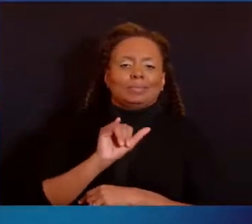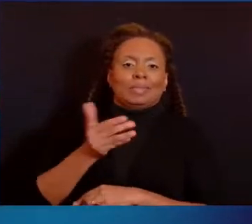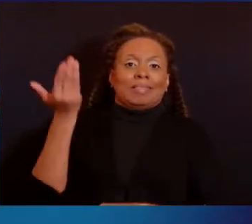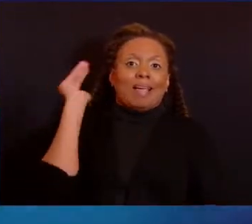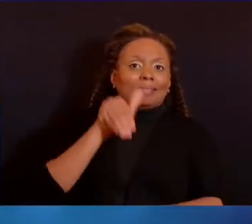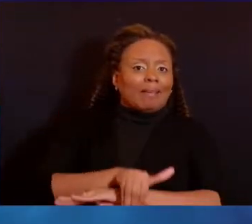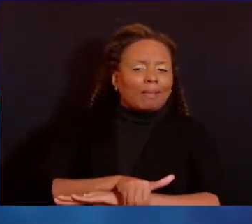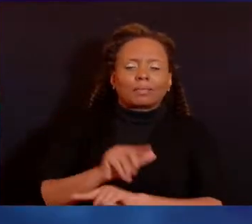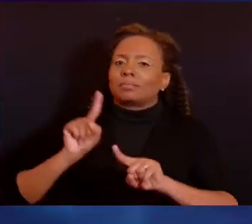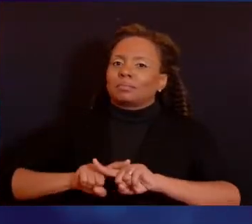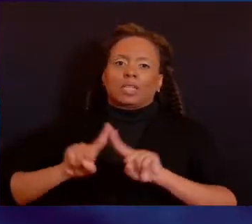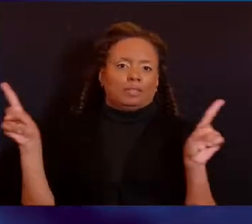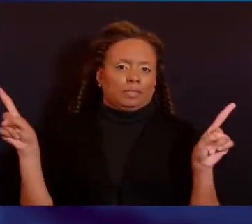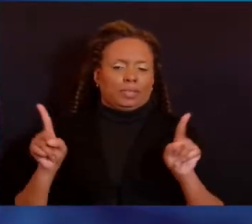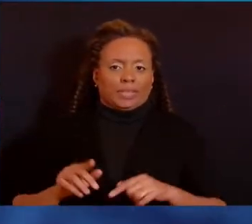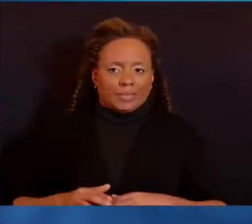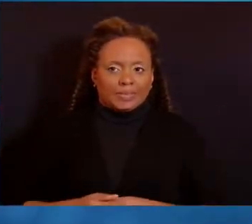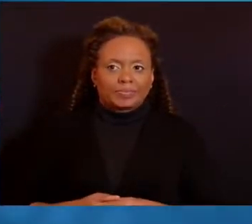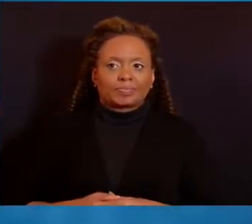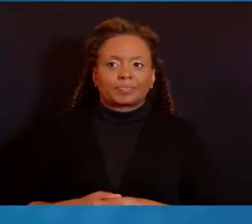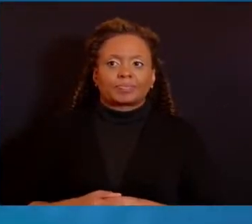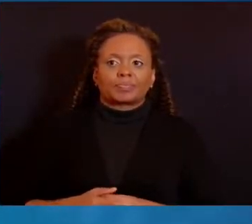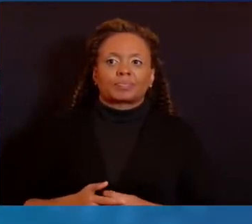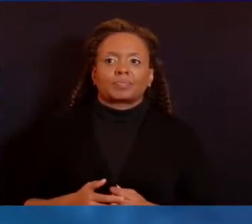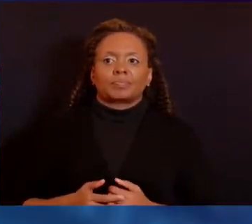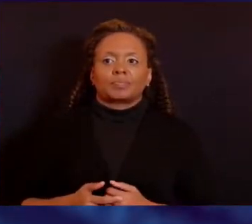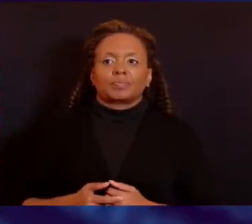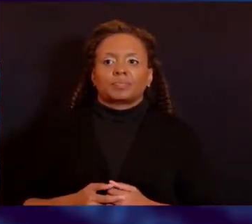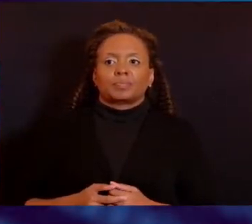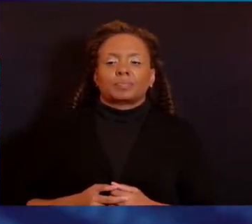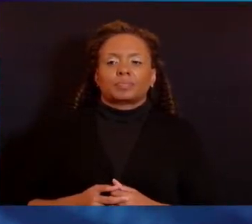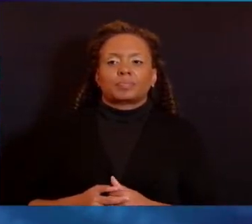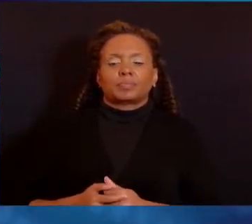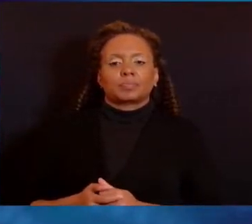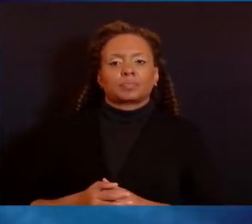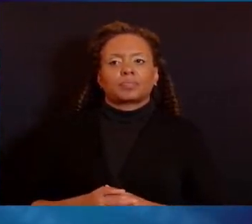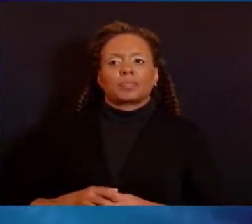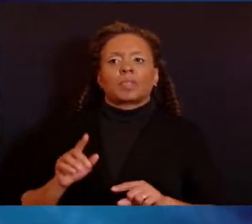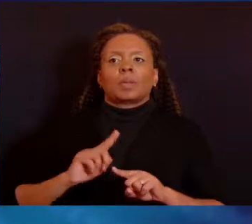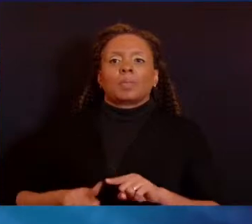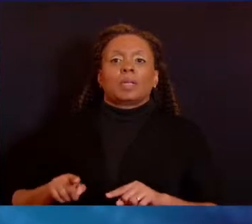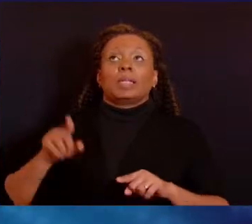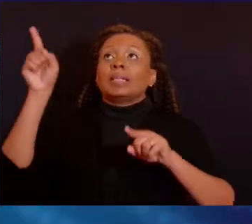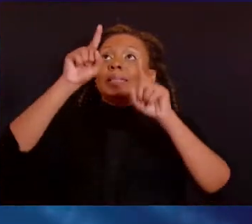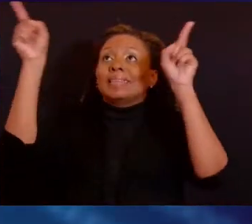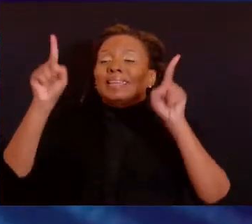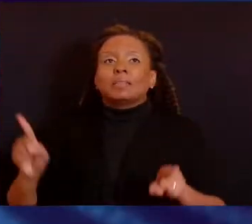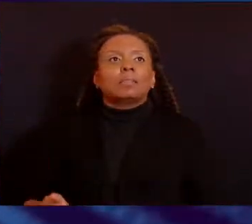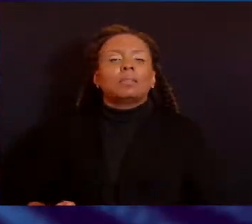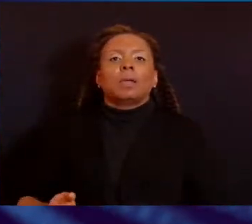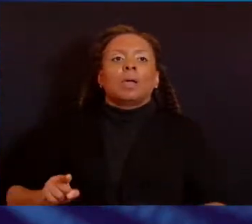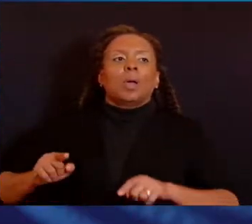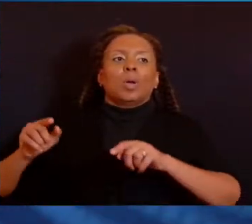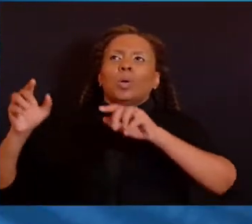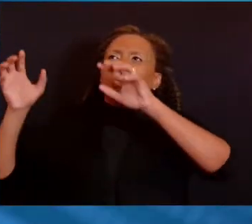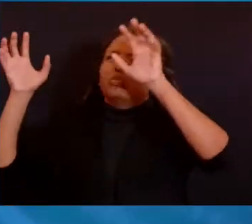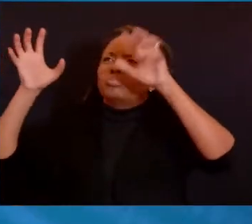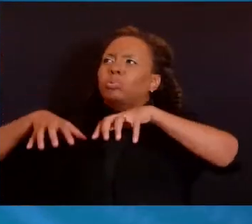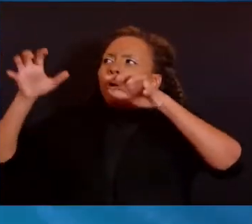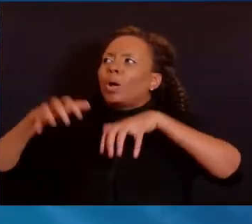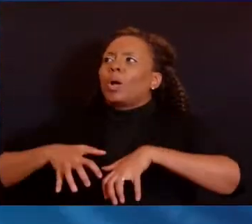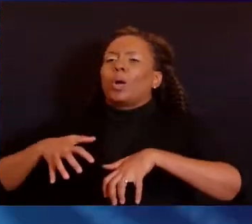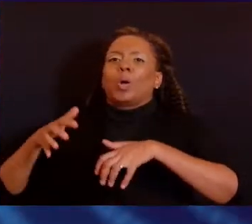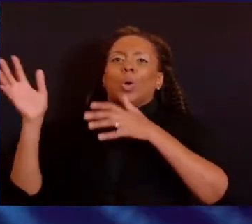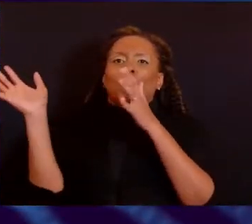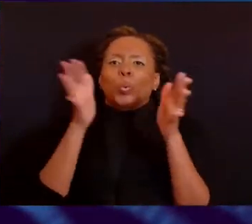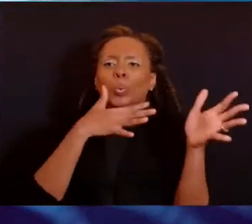It was different. Okay, so but when you combine what happened, the winds, the lightning, heavy rainfall, really quick